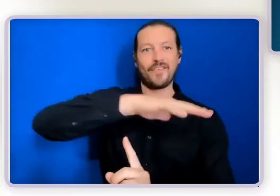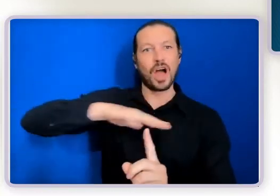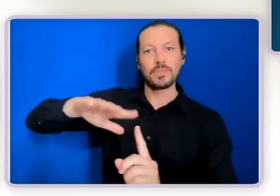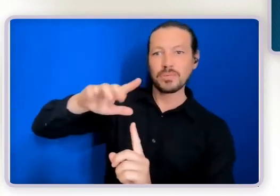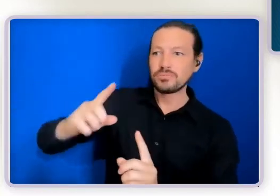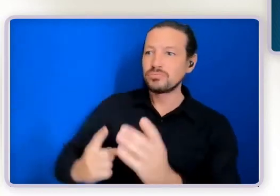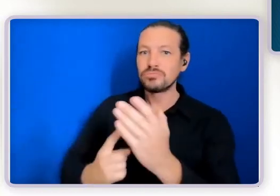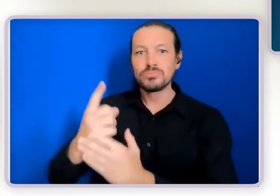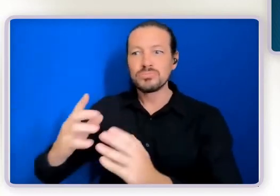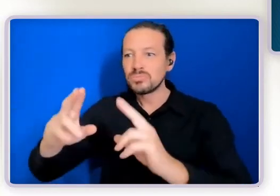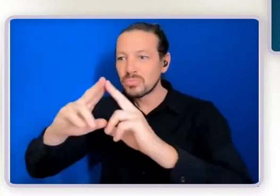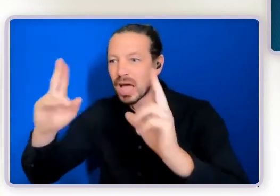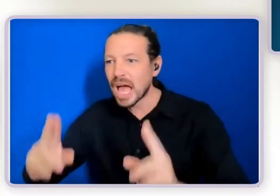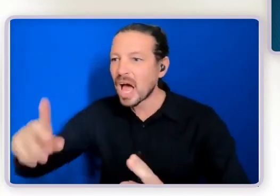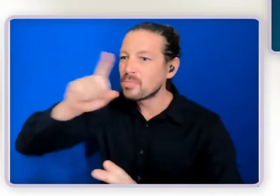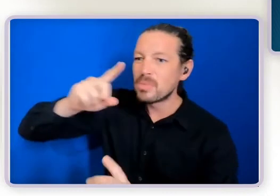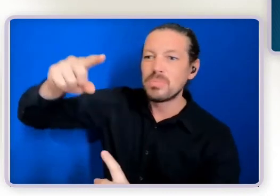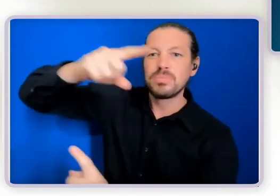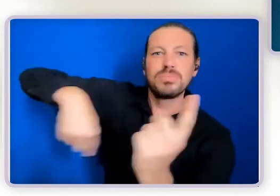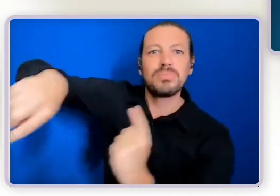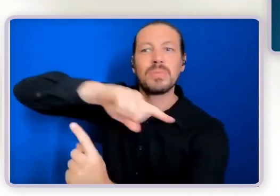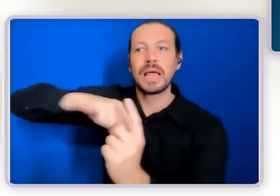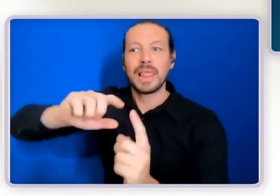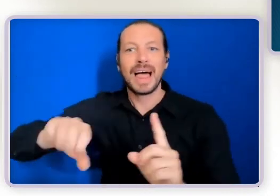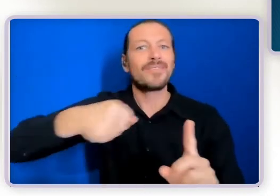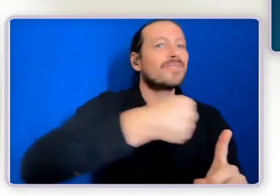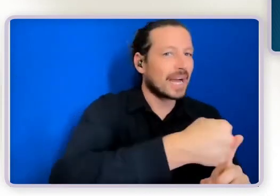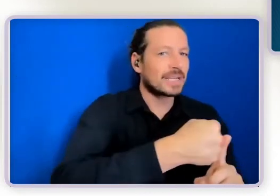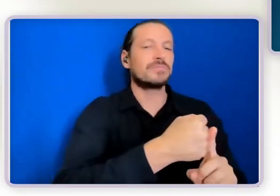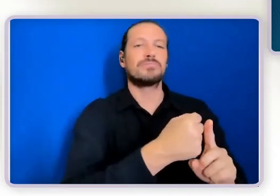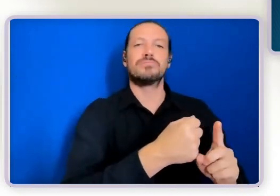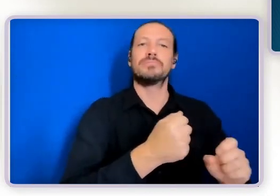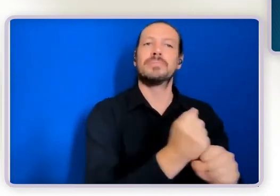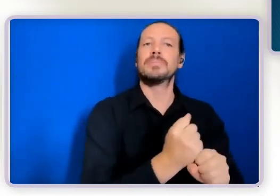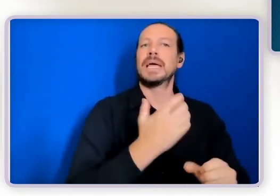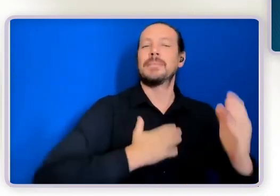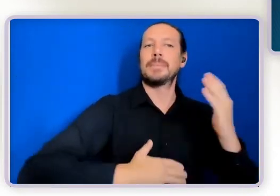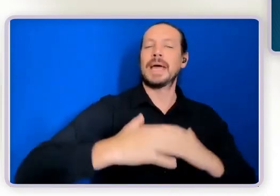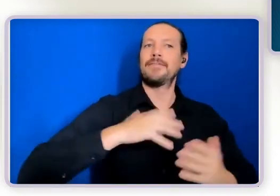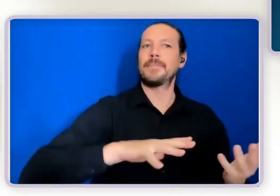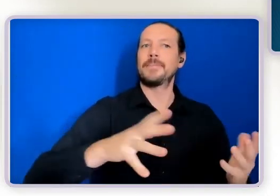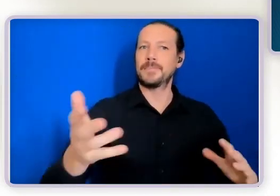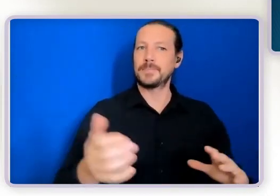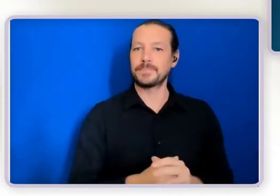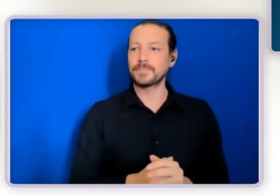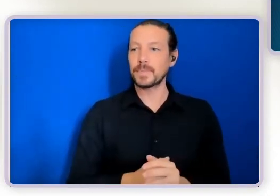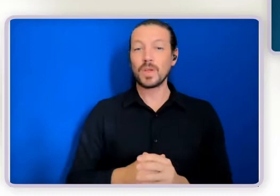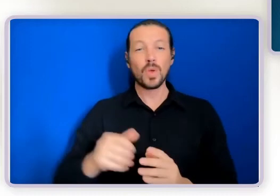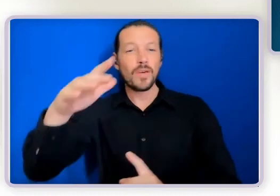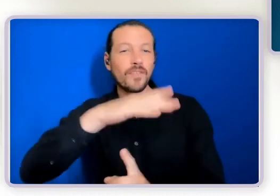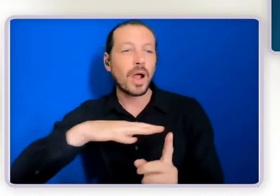a person with a disability is that their environments and treatment are actually causing the behaviours of